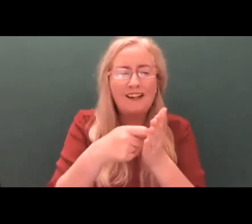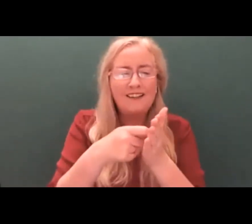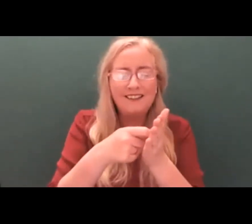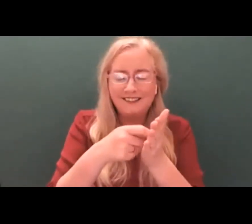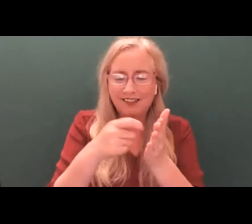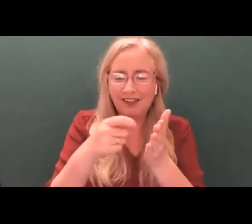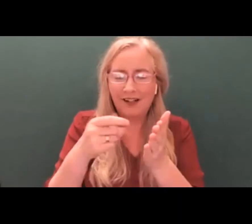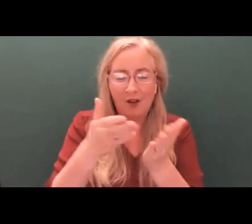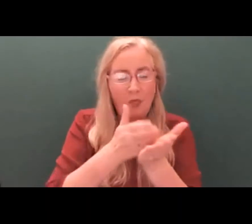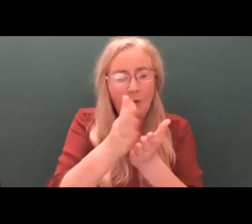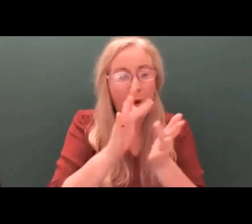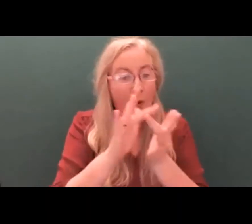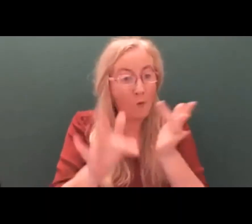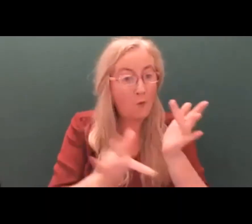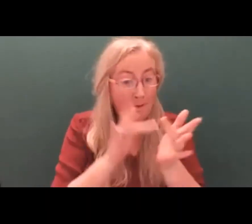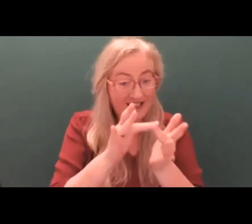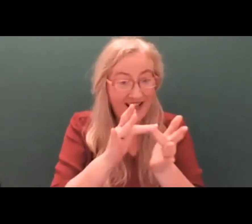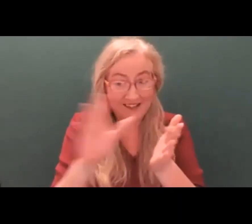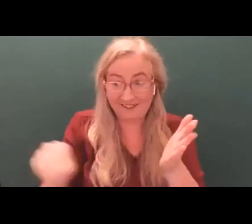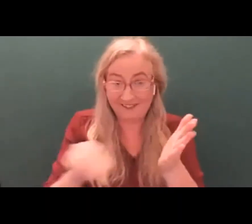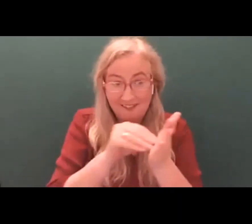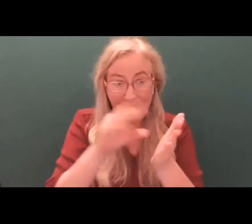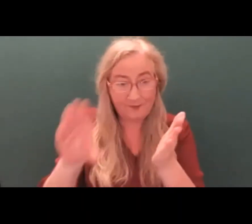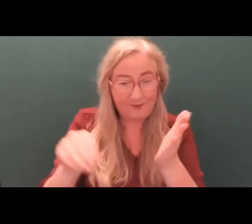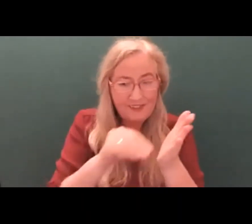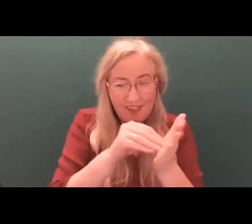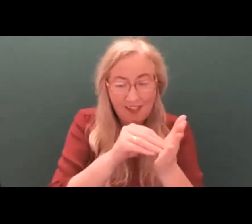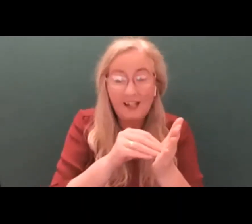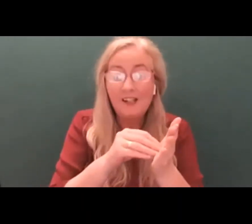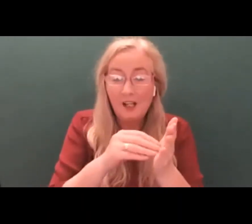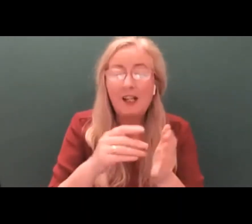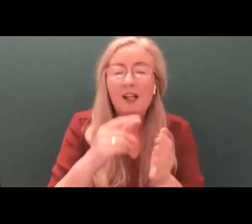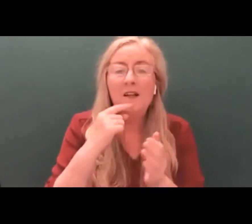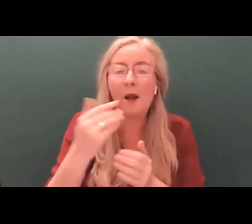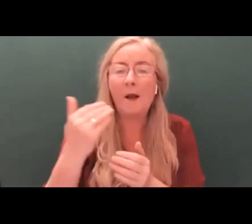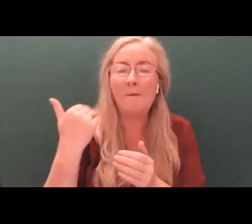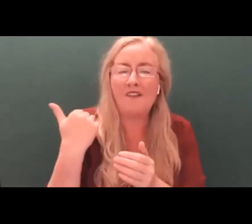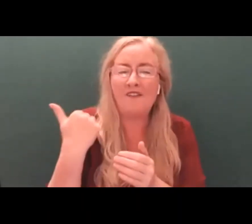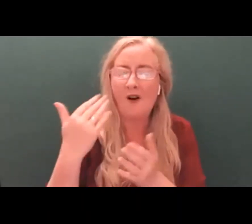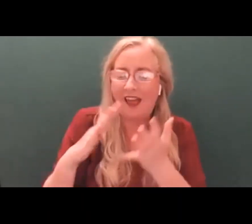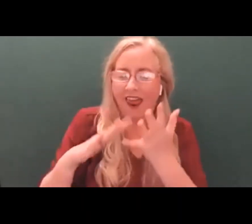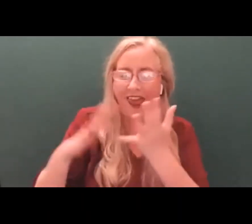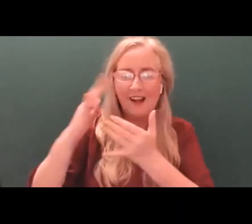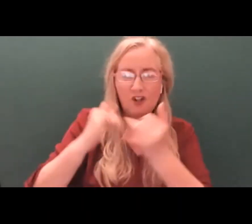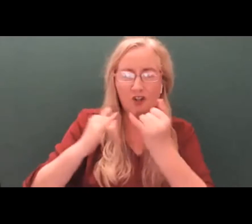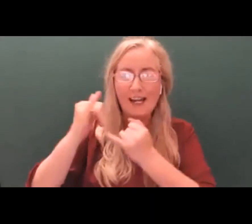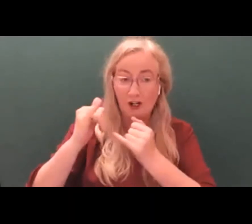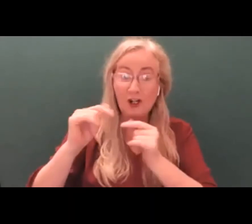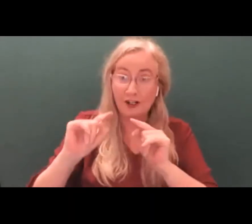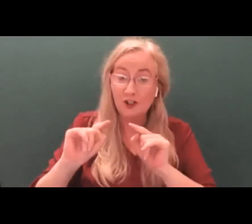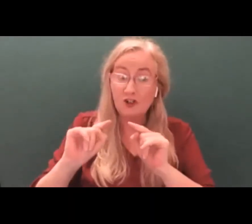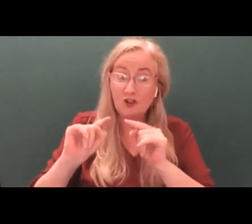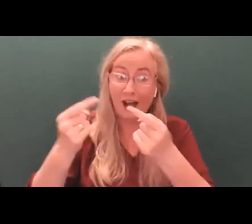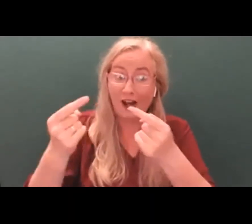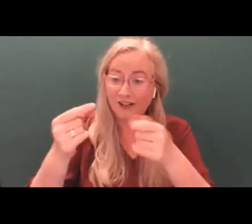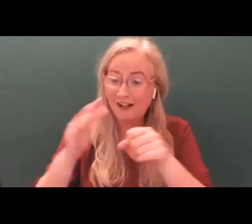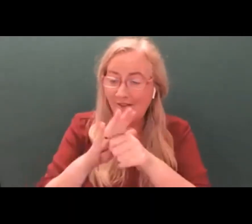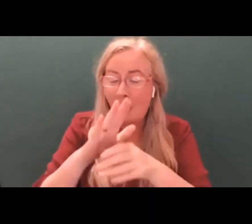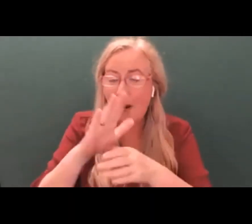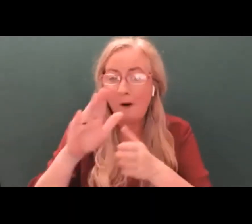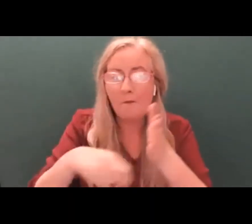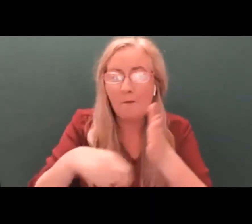Week website. Introducing the project element last year was challenging for project